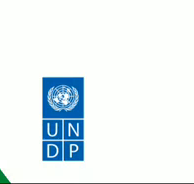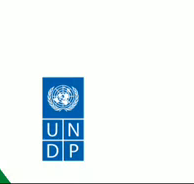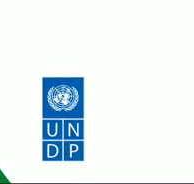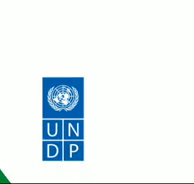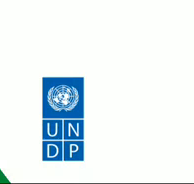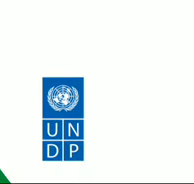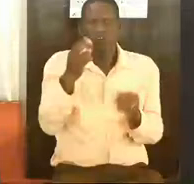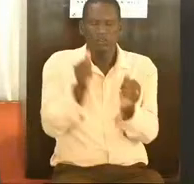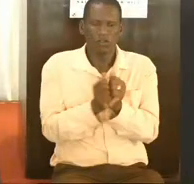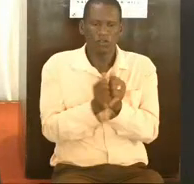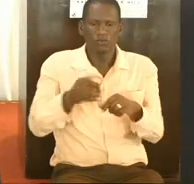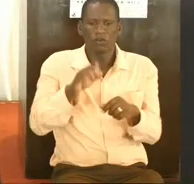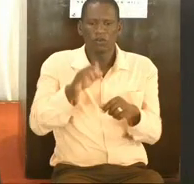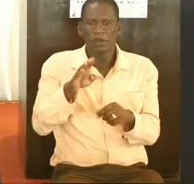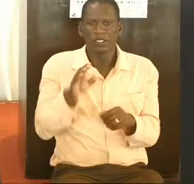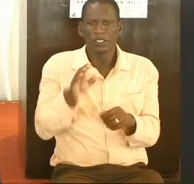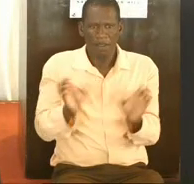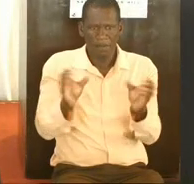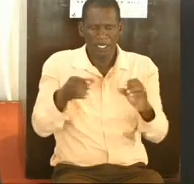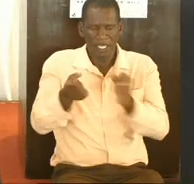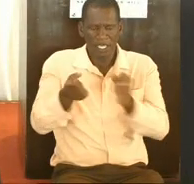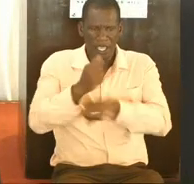20 minutes 40.